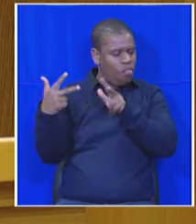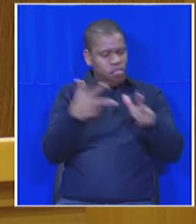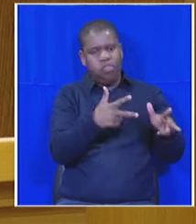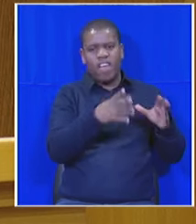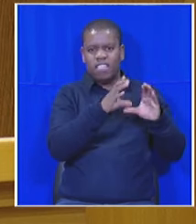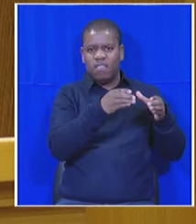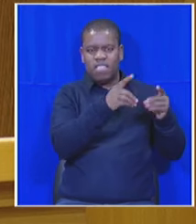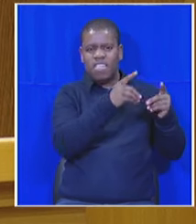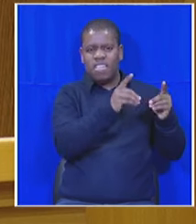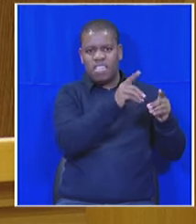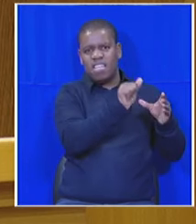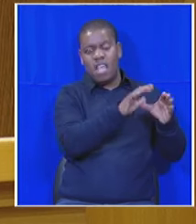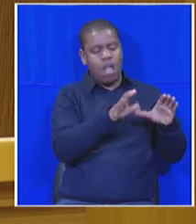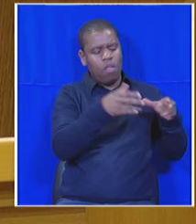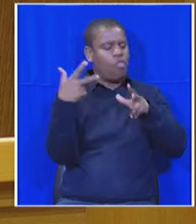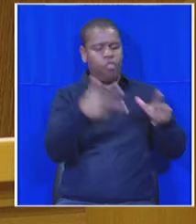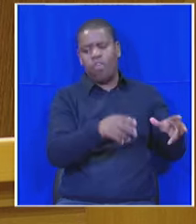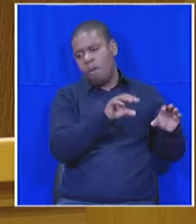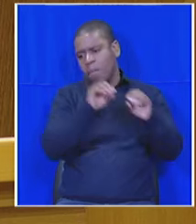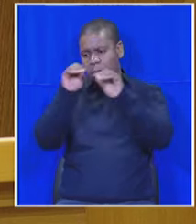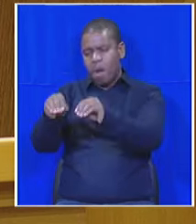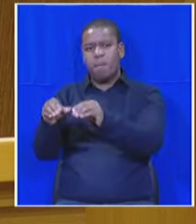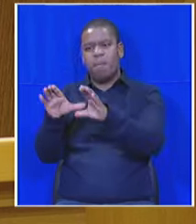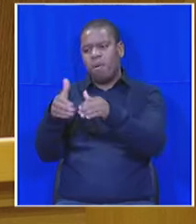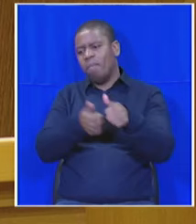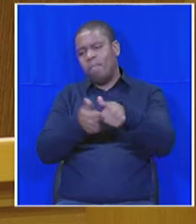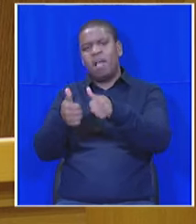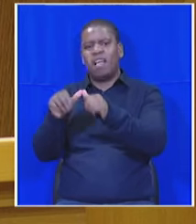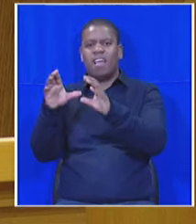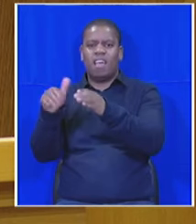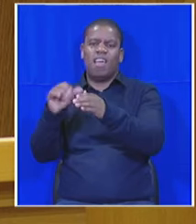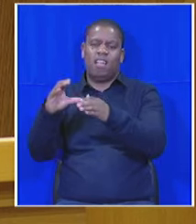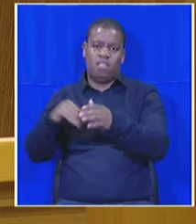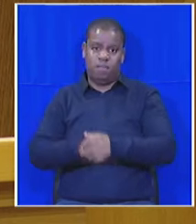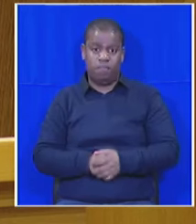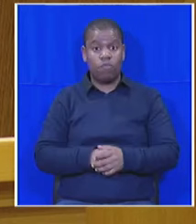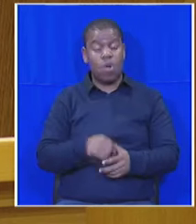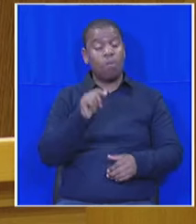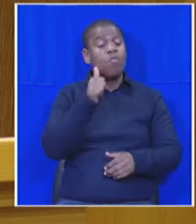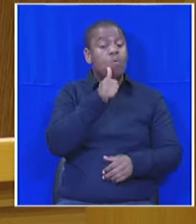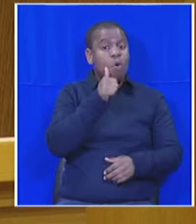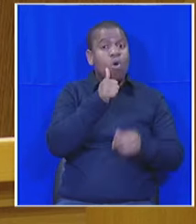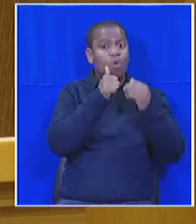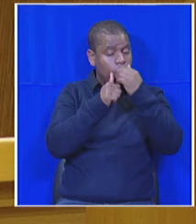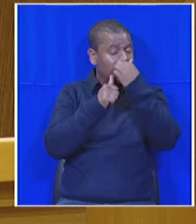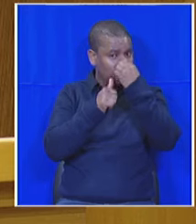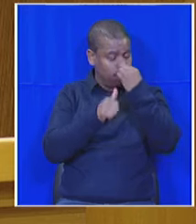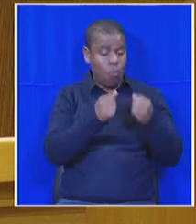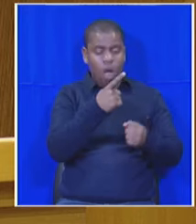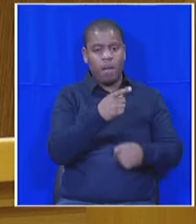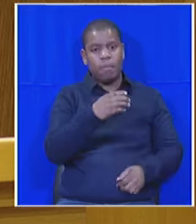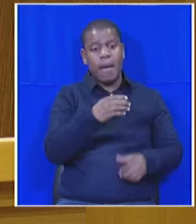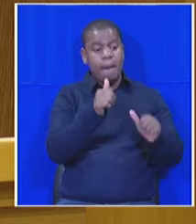of tomorrow, one of the provincial leaders of DA is going to leave DA and join the